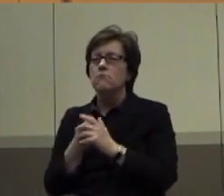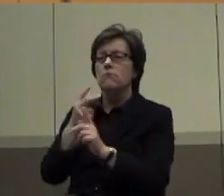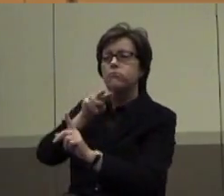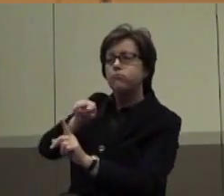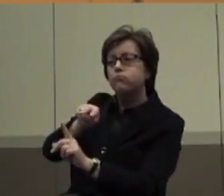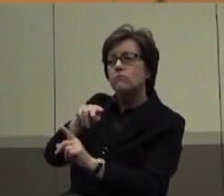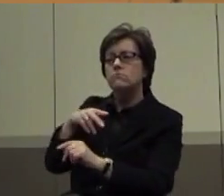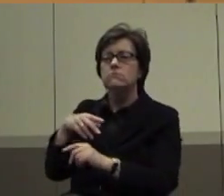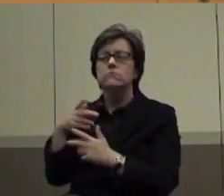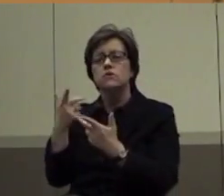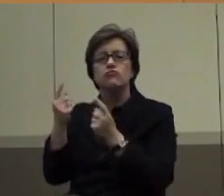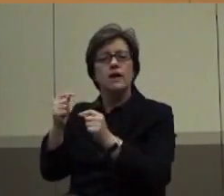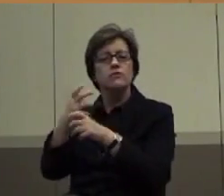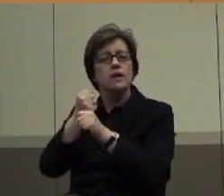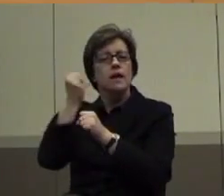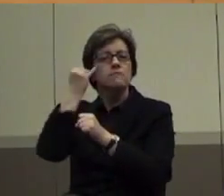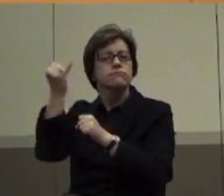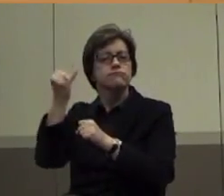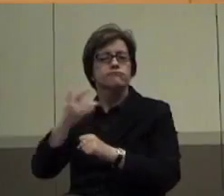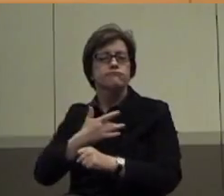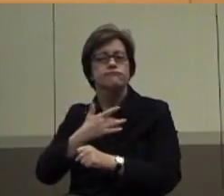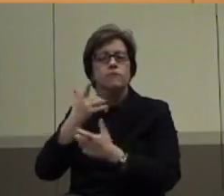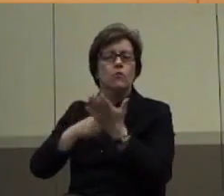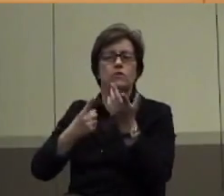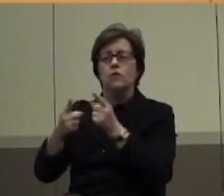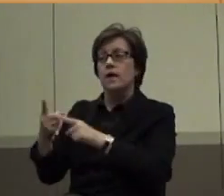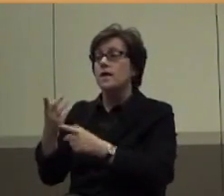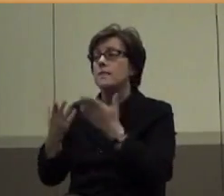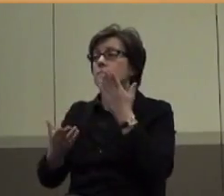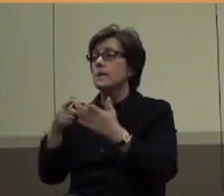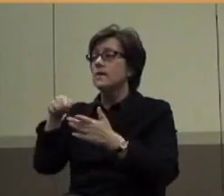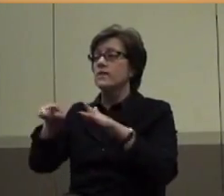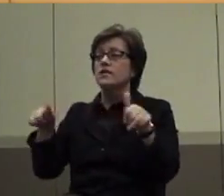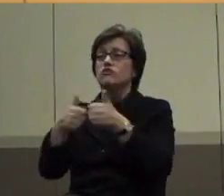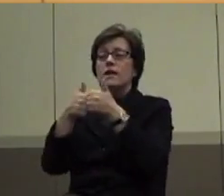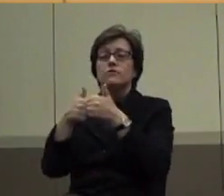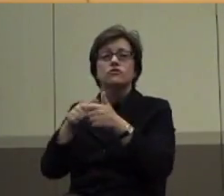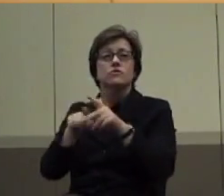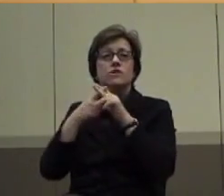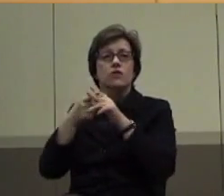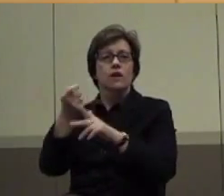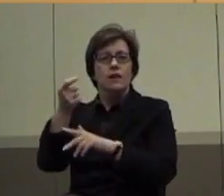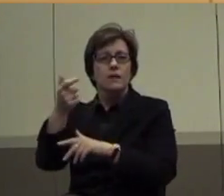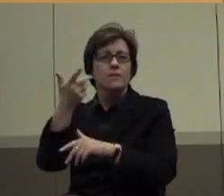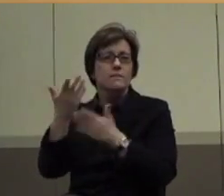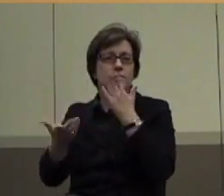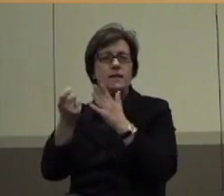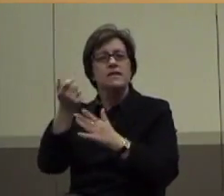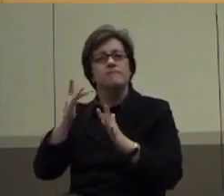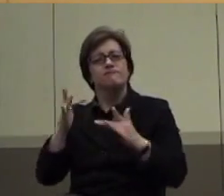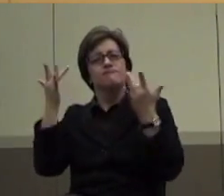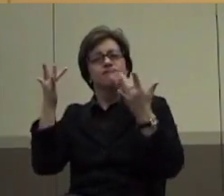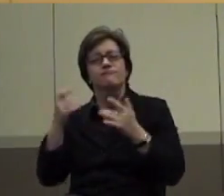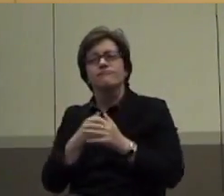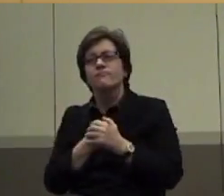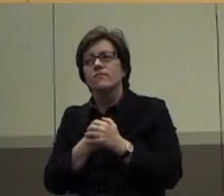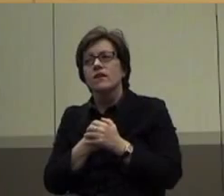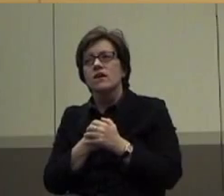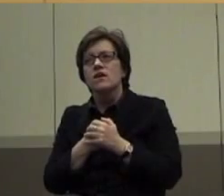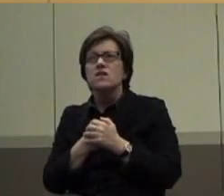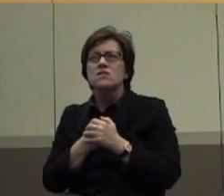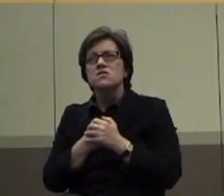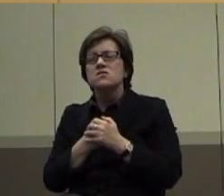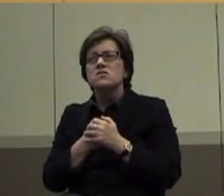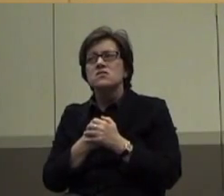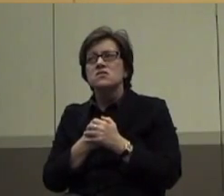trying to get a sense of what's happening. I may start to challenge a little bit, again, very mildly, for the things